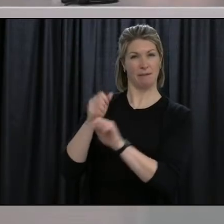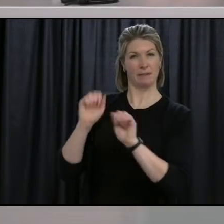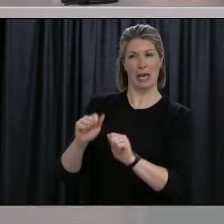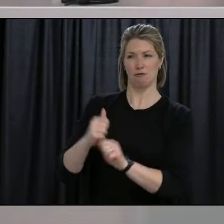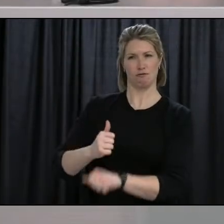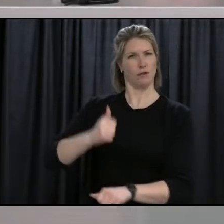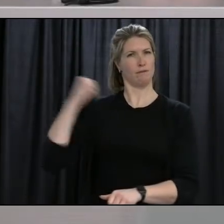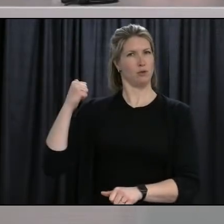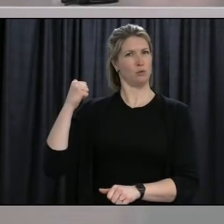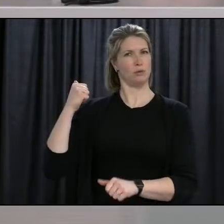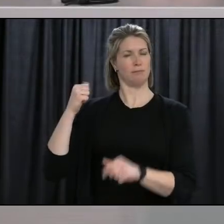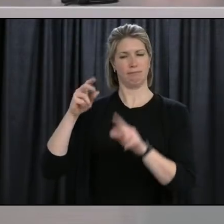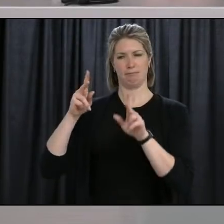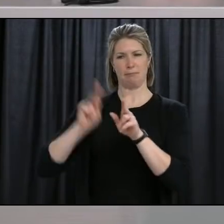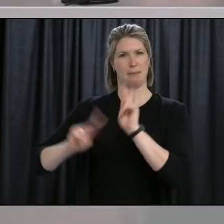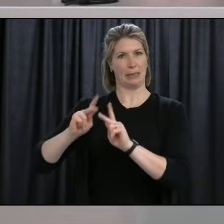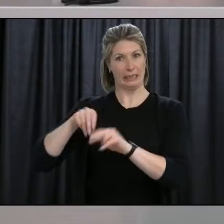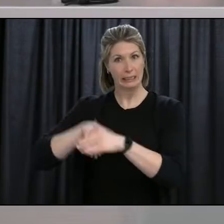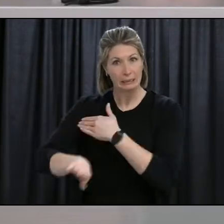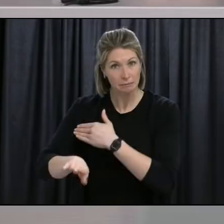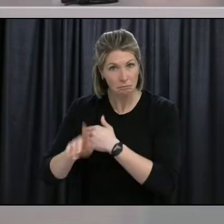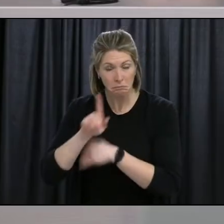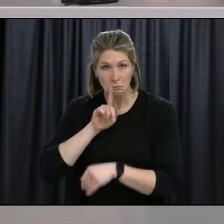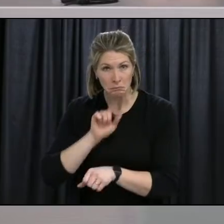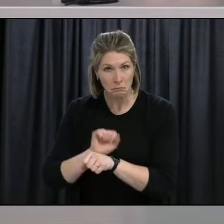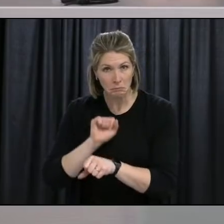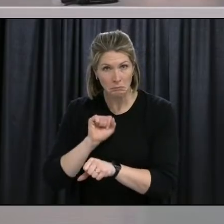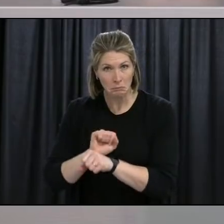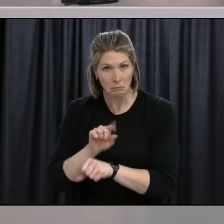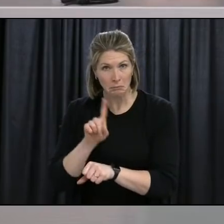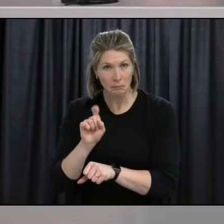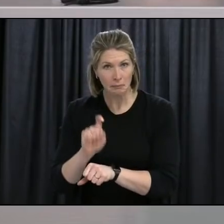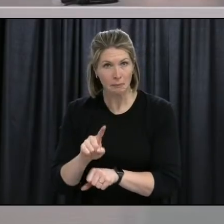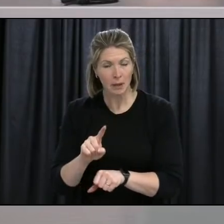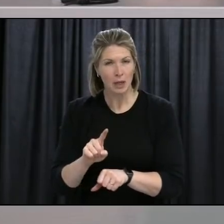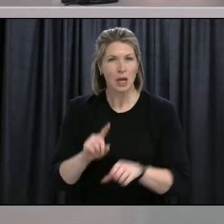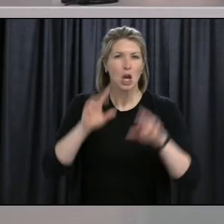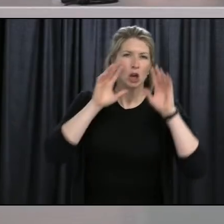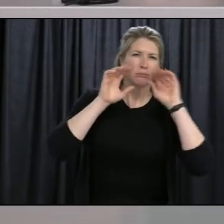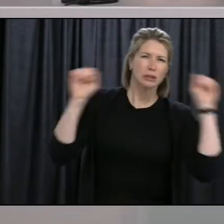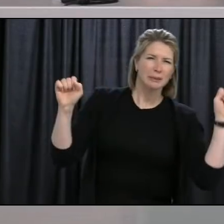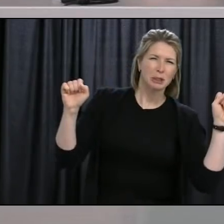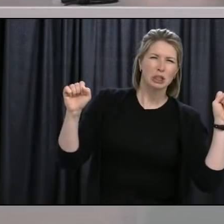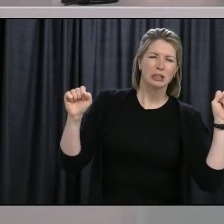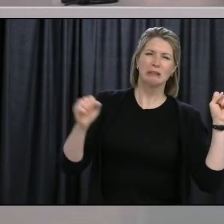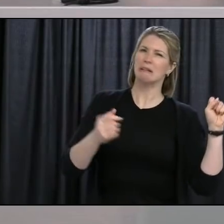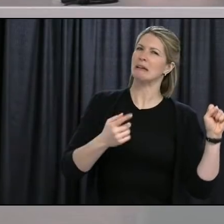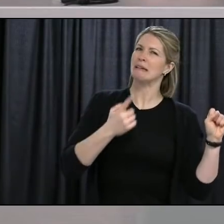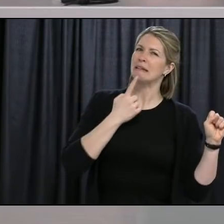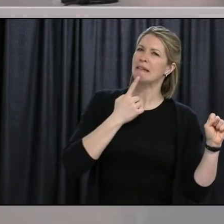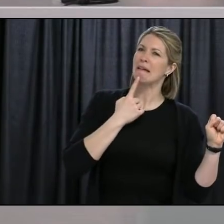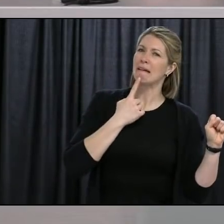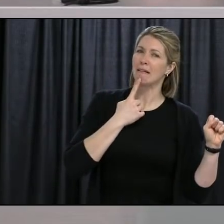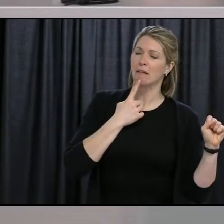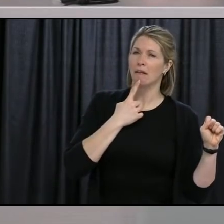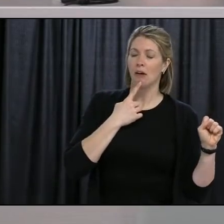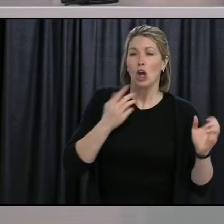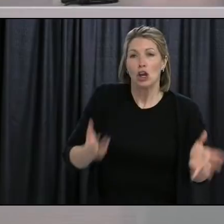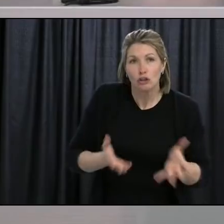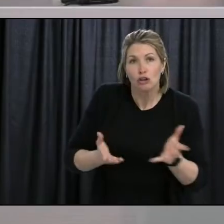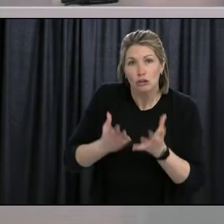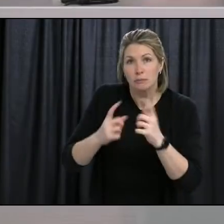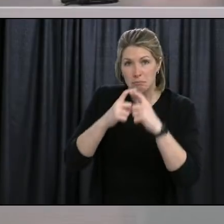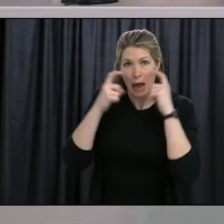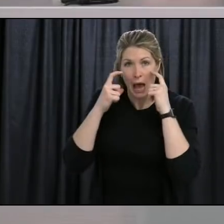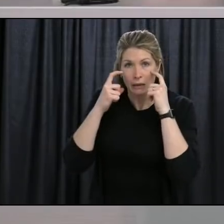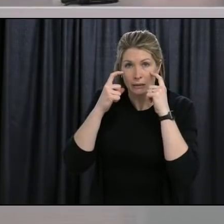said that right now the emphasis is on encouraging people to wear their masks, but it doesn't quite answer the question of what stores should do. Should they assume